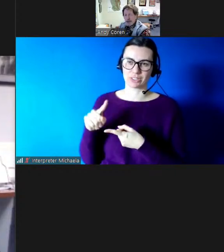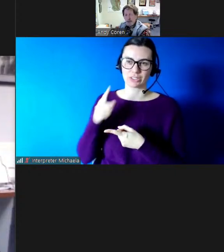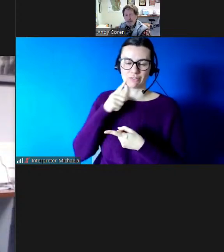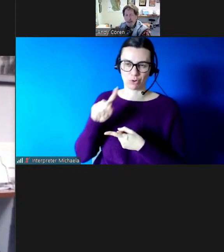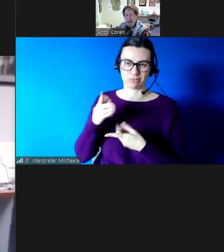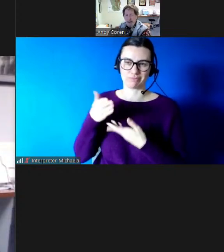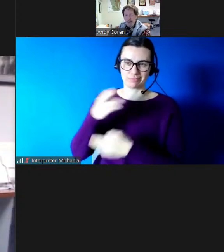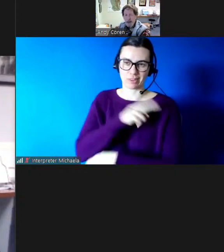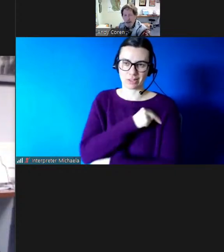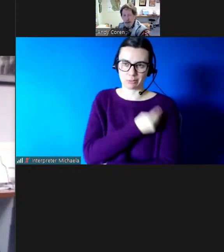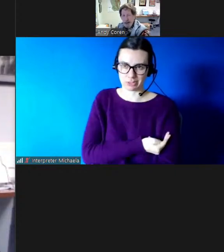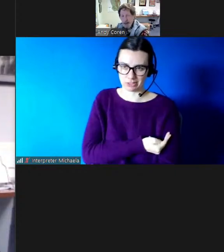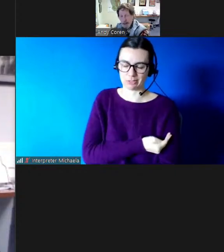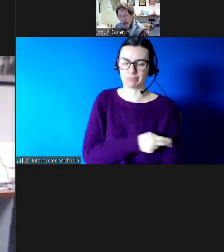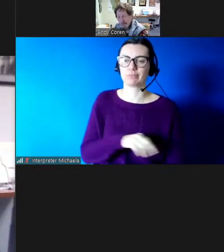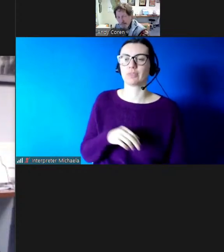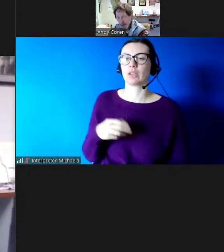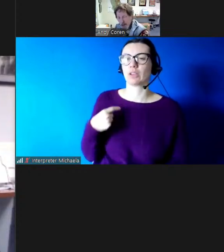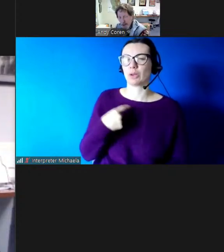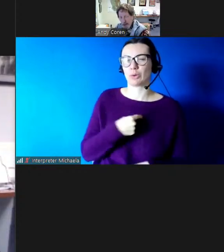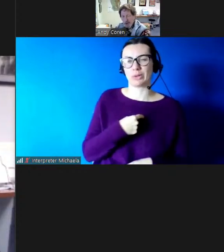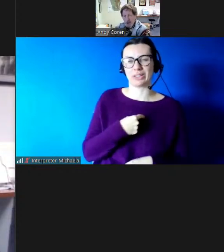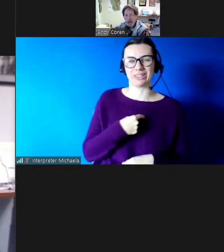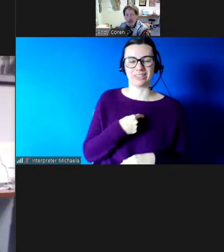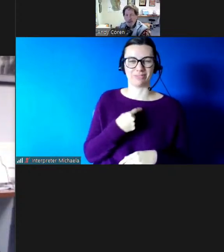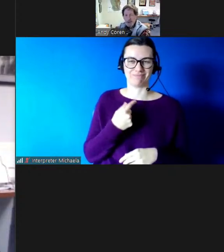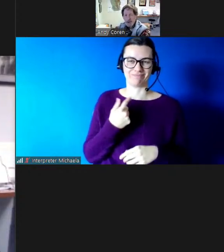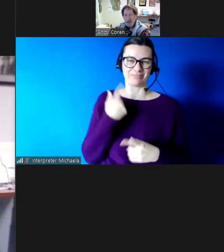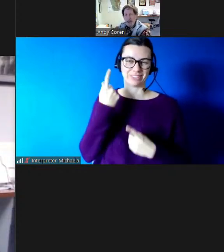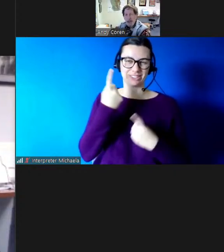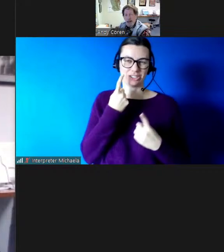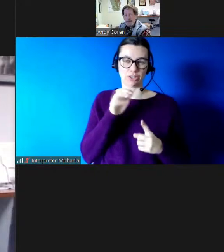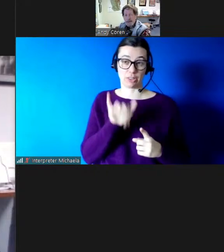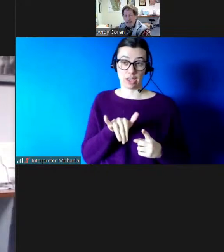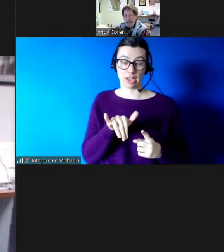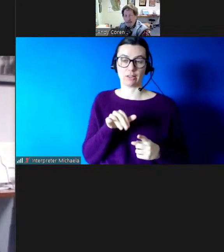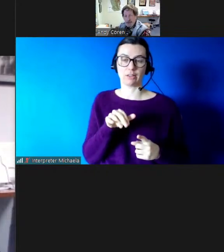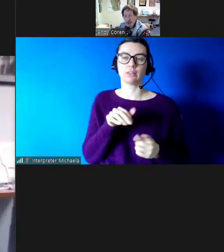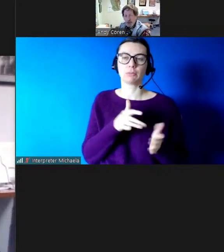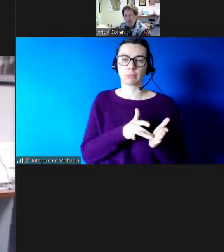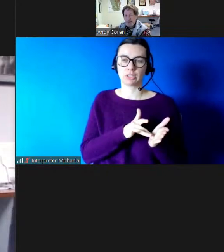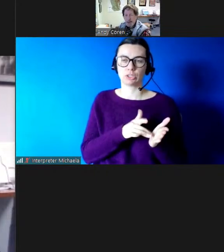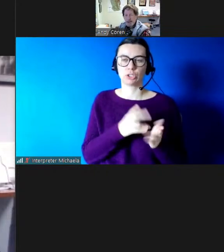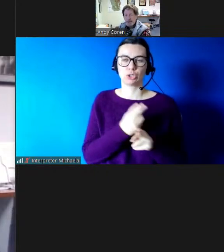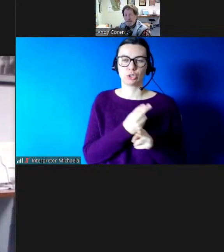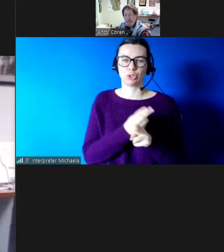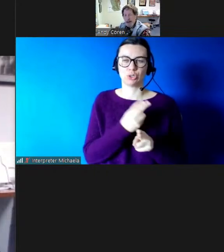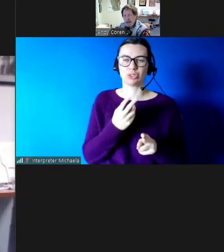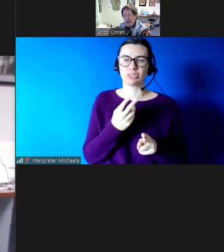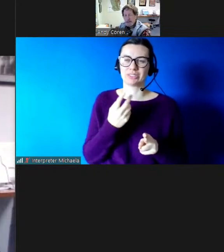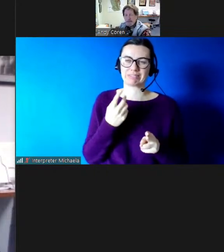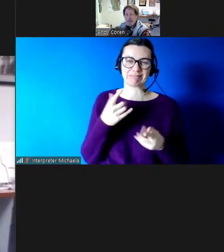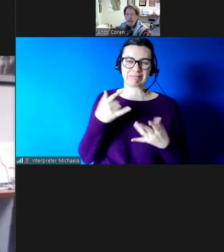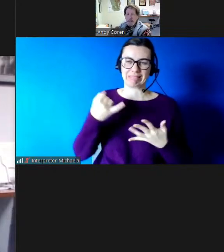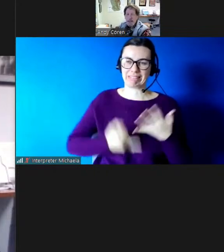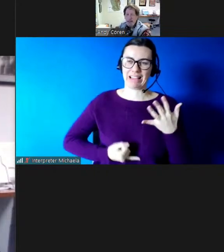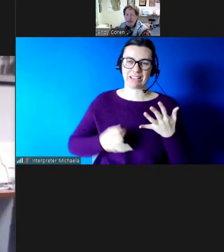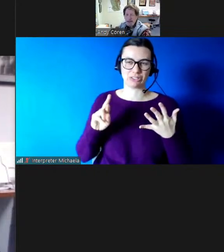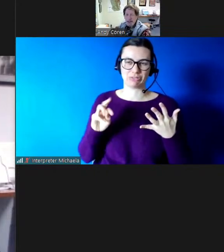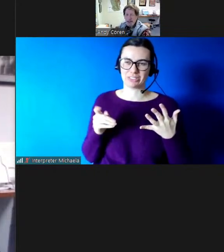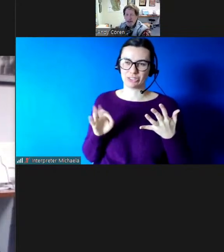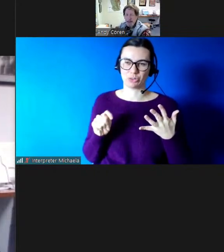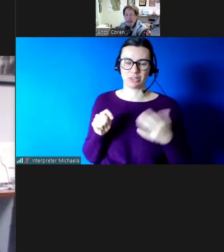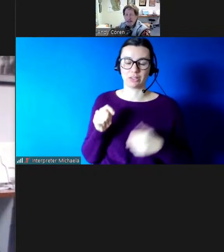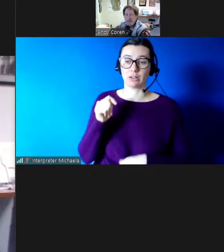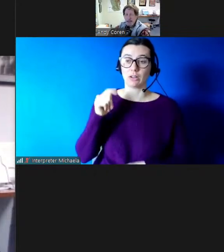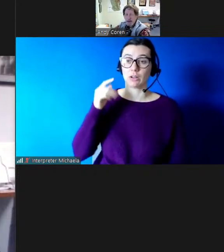to also be a drug to use kind of as last resort, because the mechanism